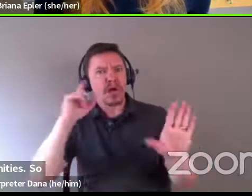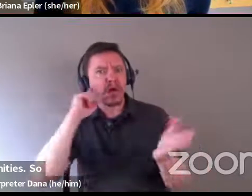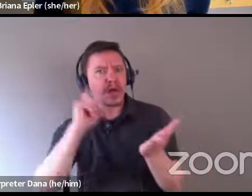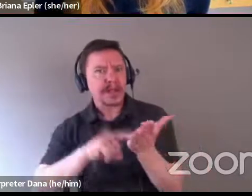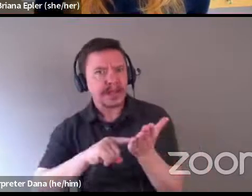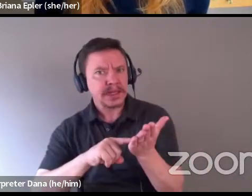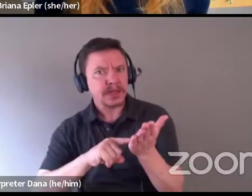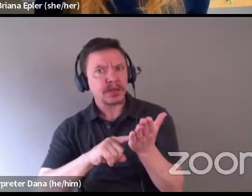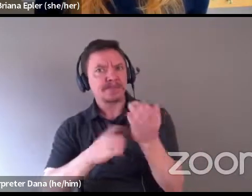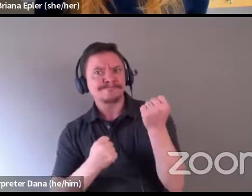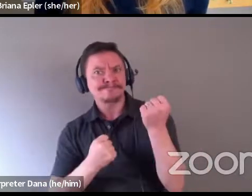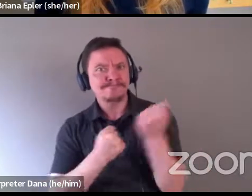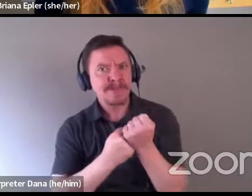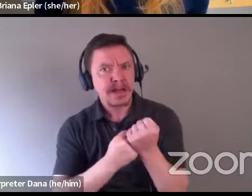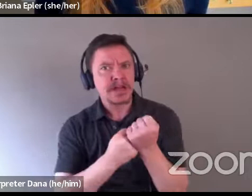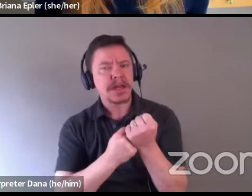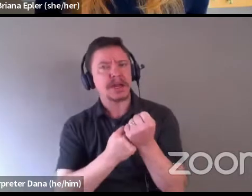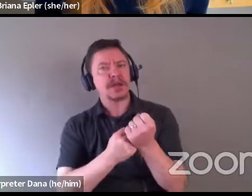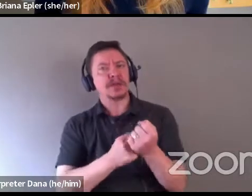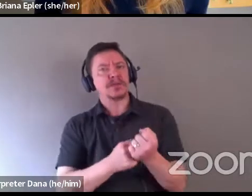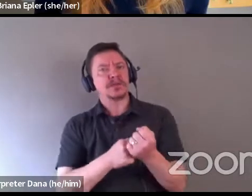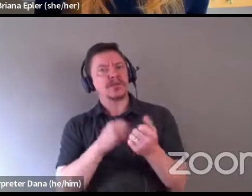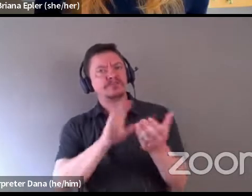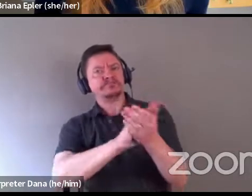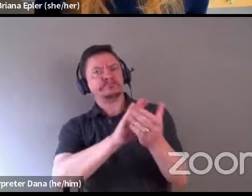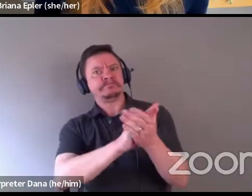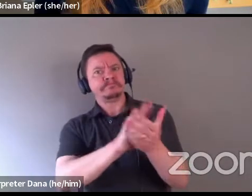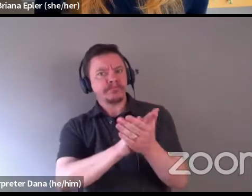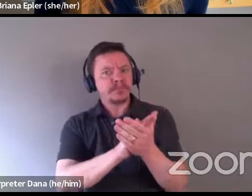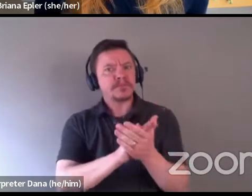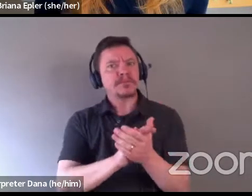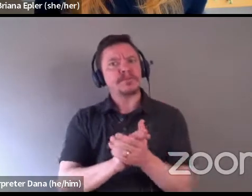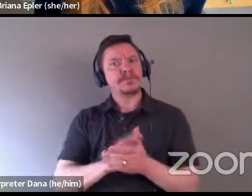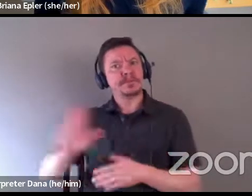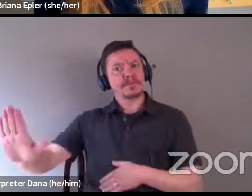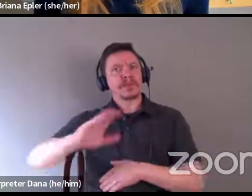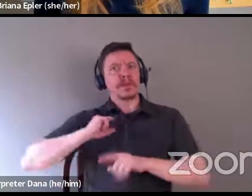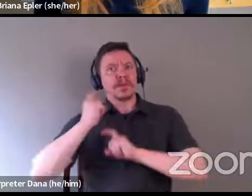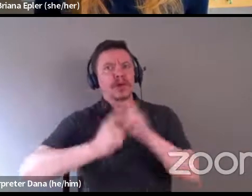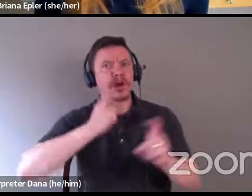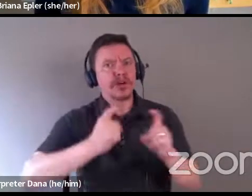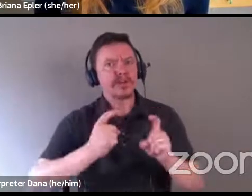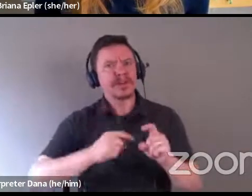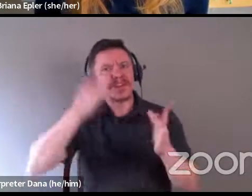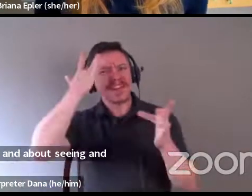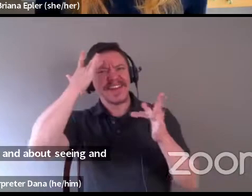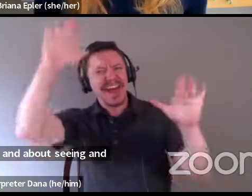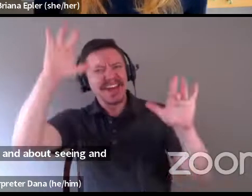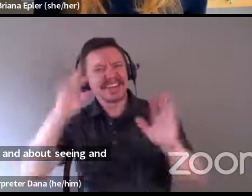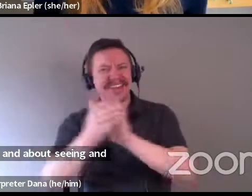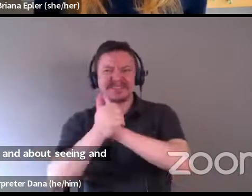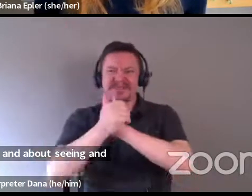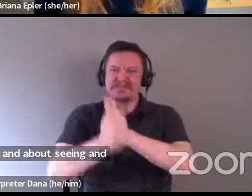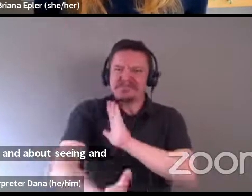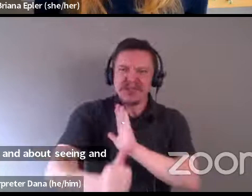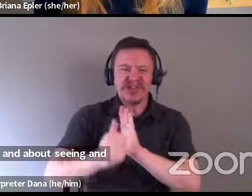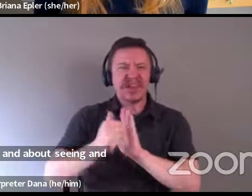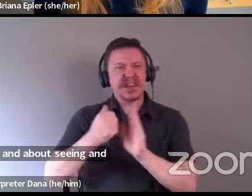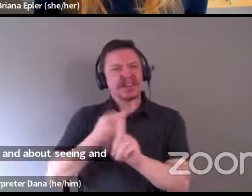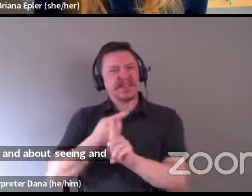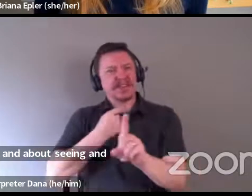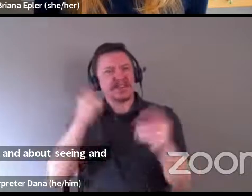the contributions, the excellence, the brilliance, the insights,